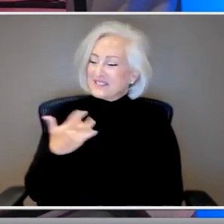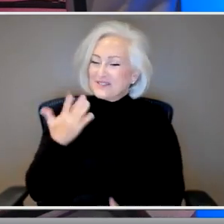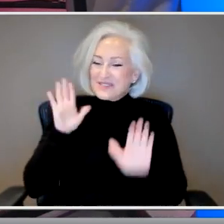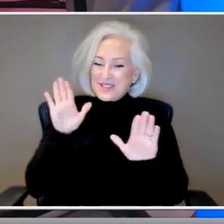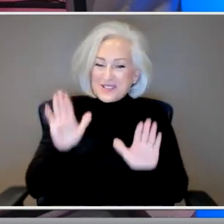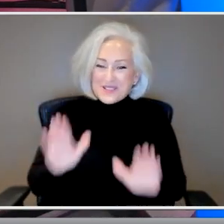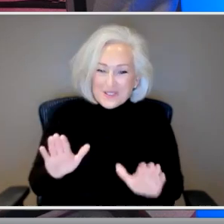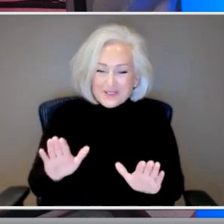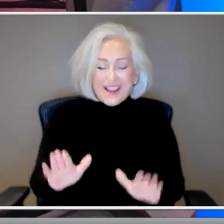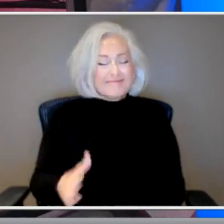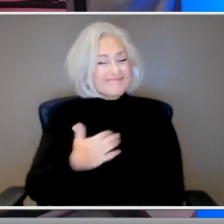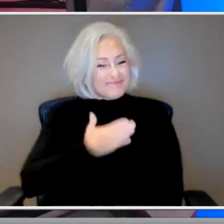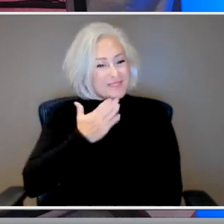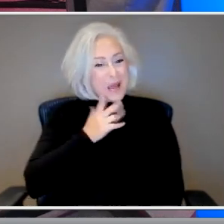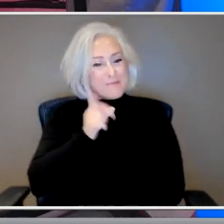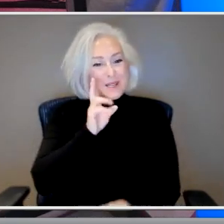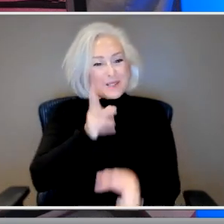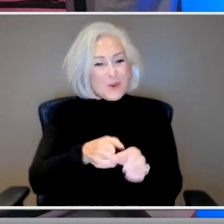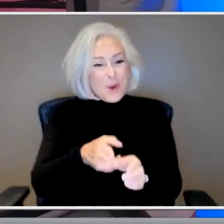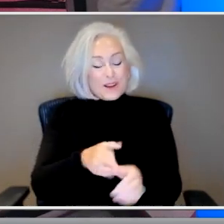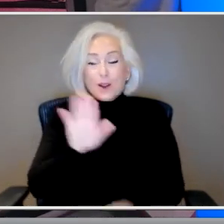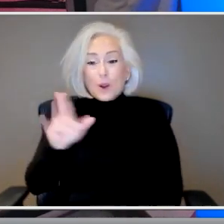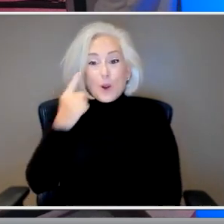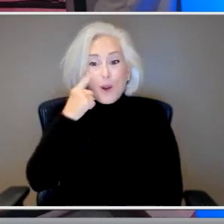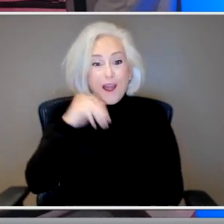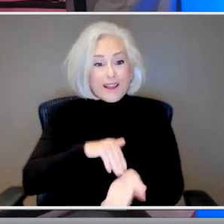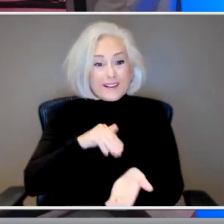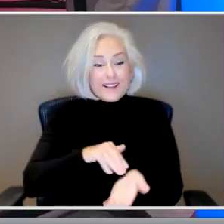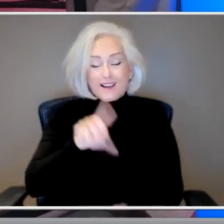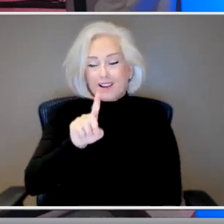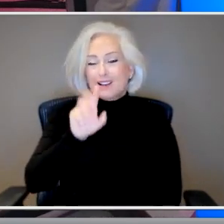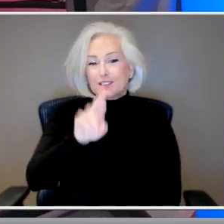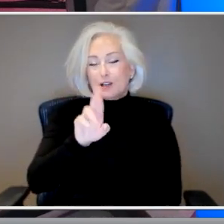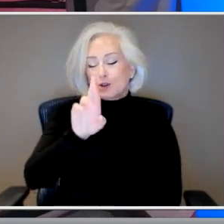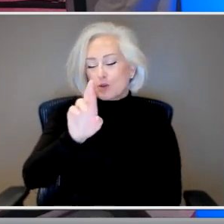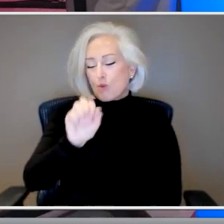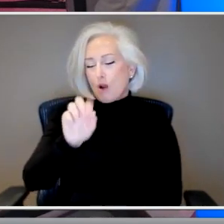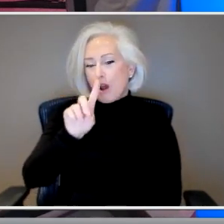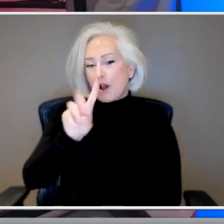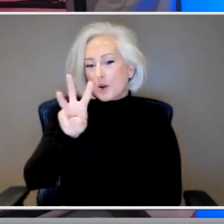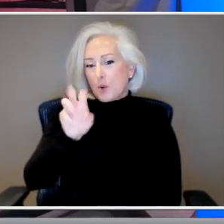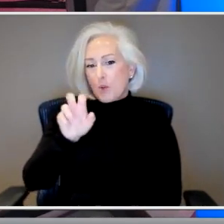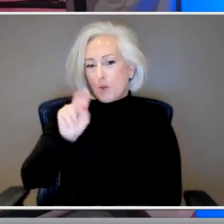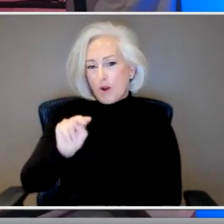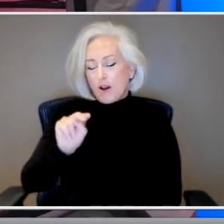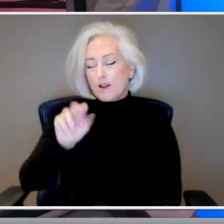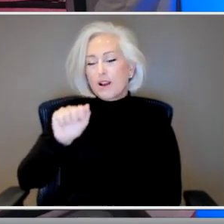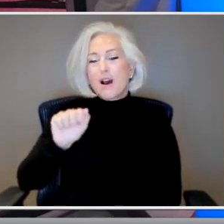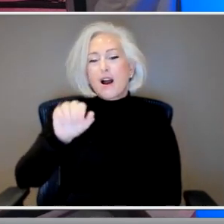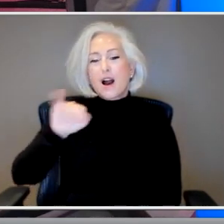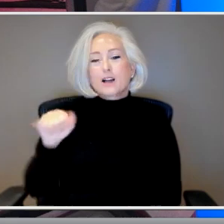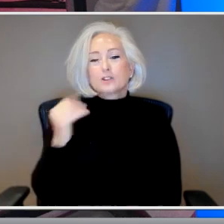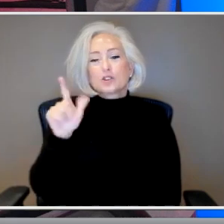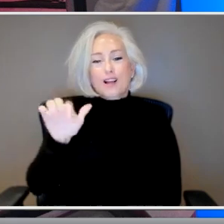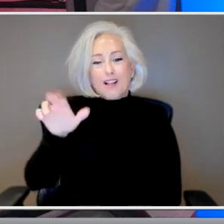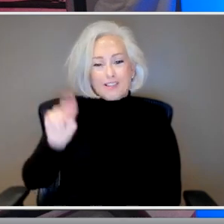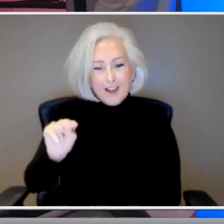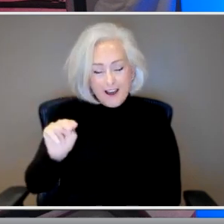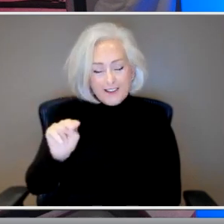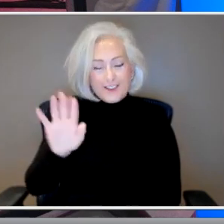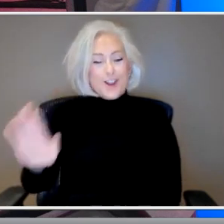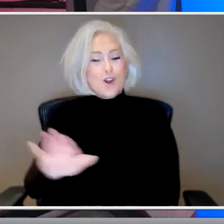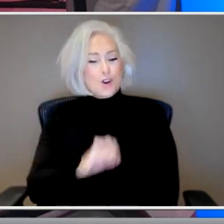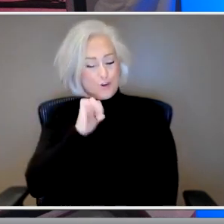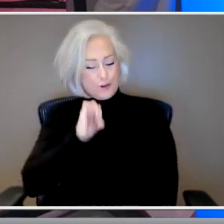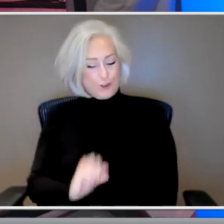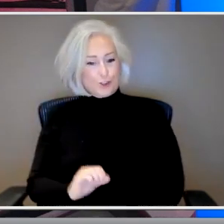And we also have her ophthalmologist, Dr. Radwan Ajlan, and her thoracic surgeon, Dr. Todd Crawford. Thank you both for making